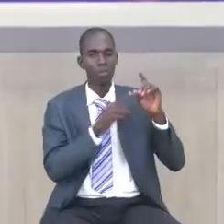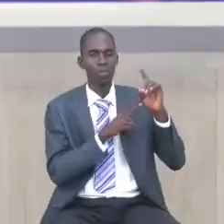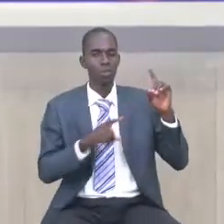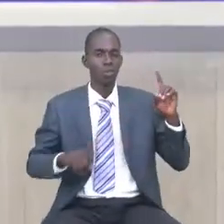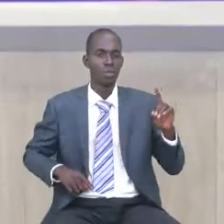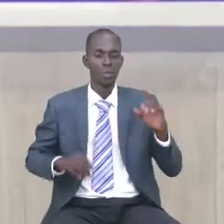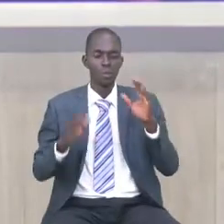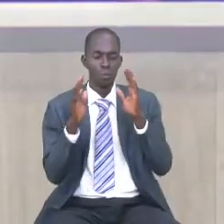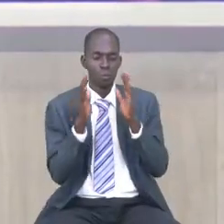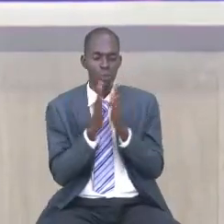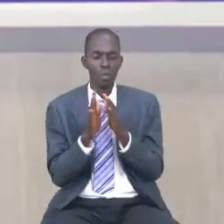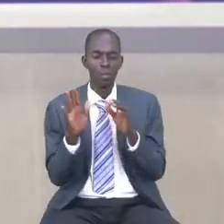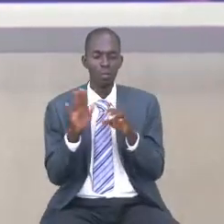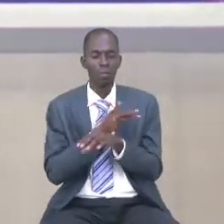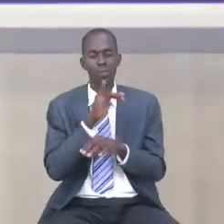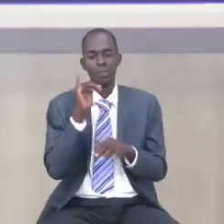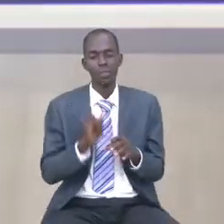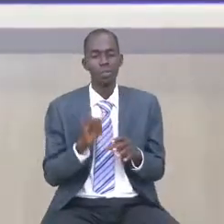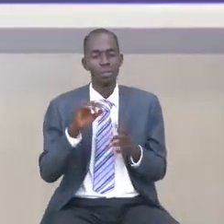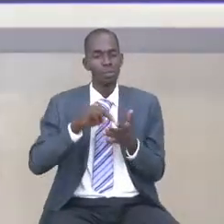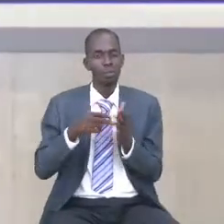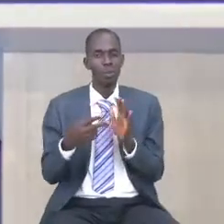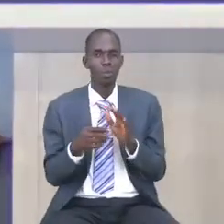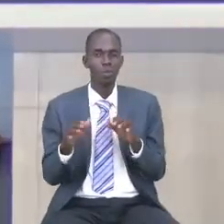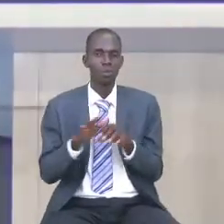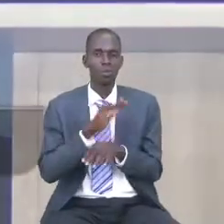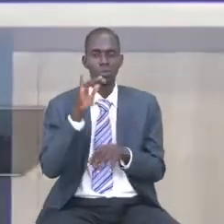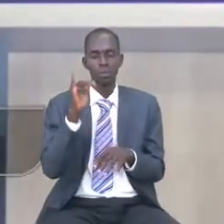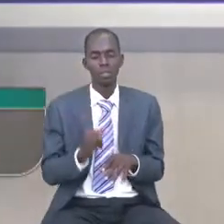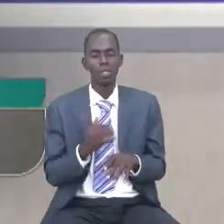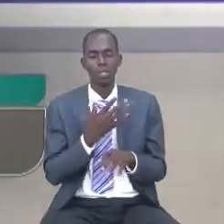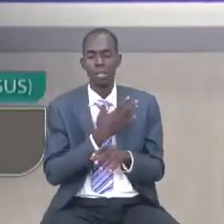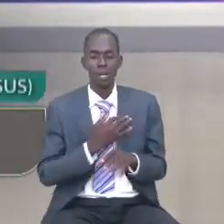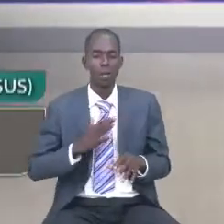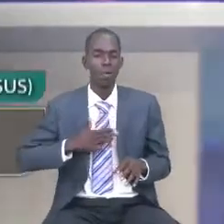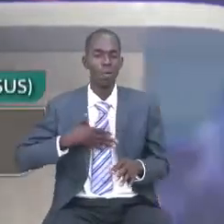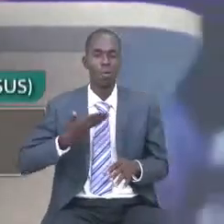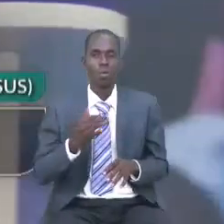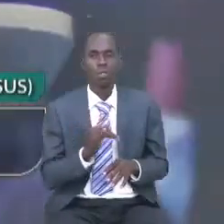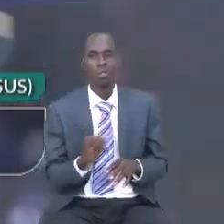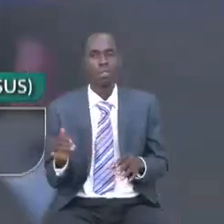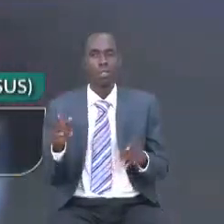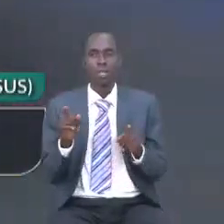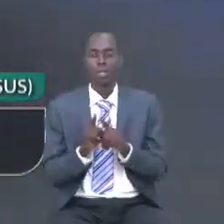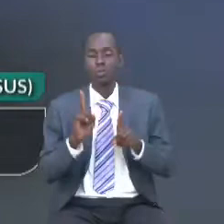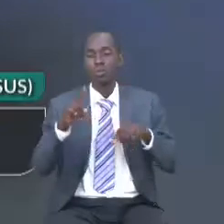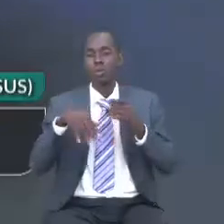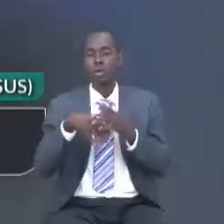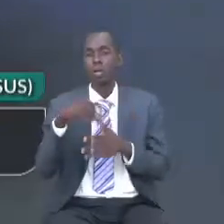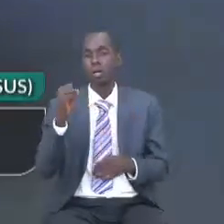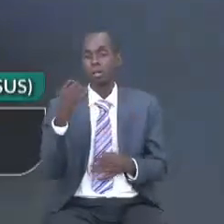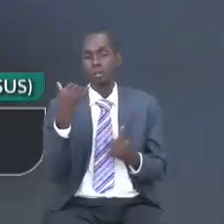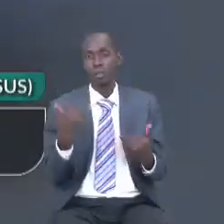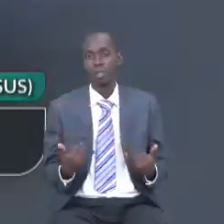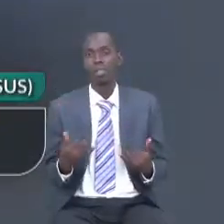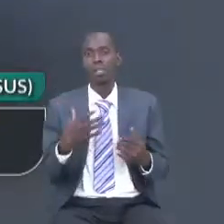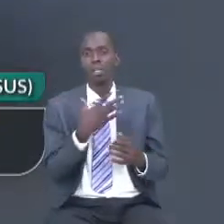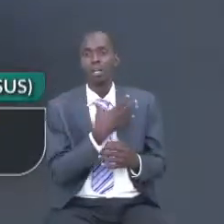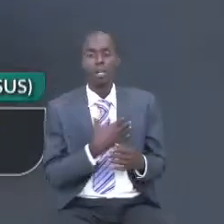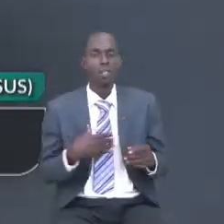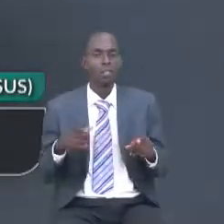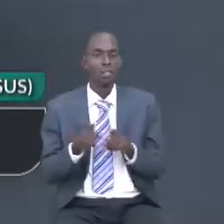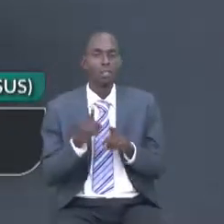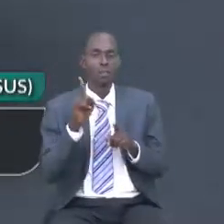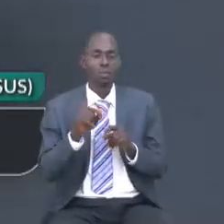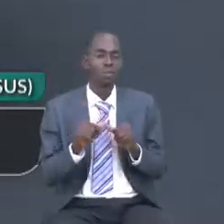prayerfully, purposefully, passionately. As you go out now and as you live the rest of your